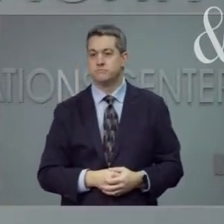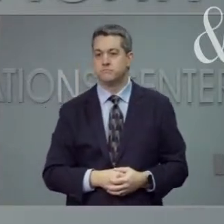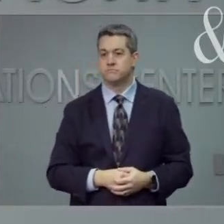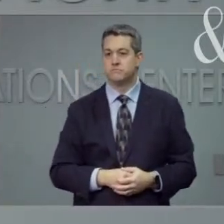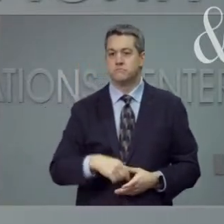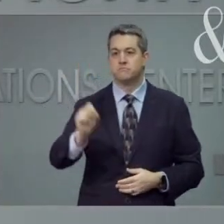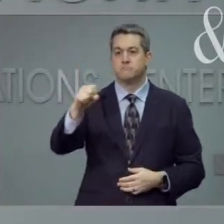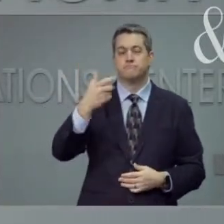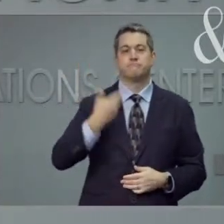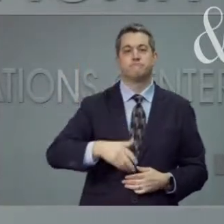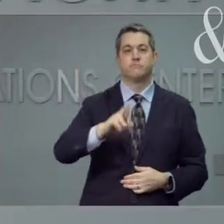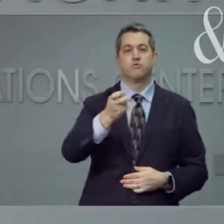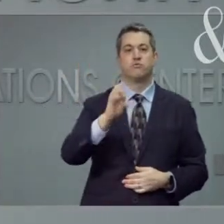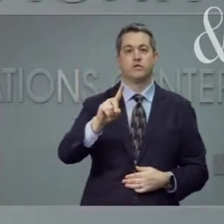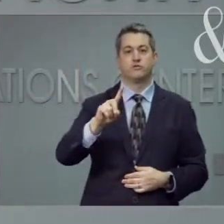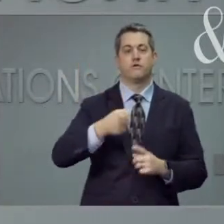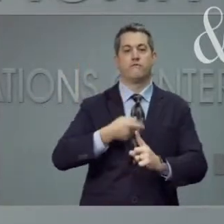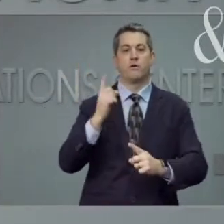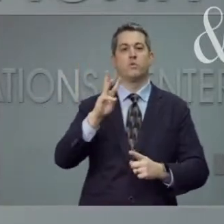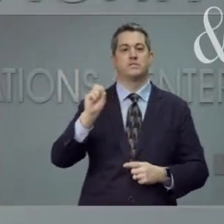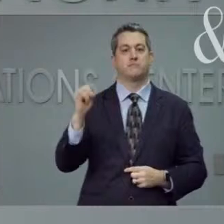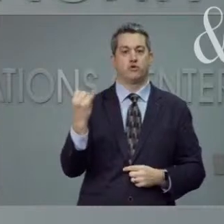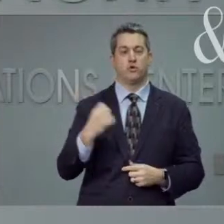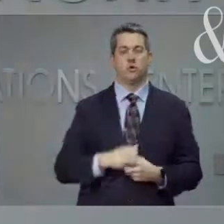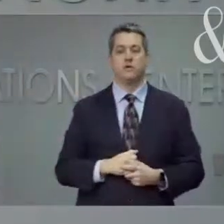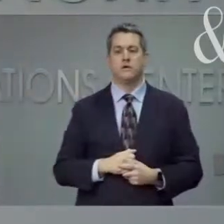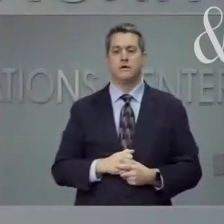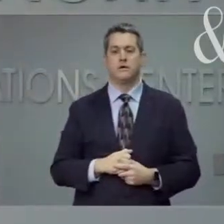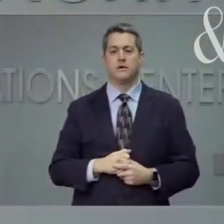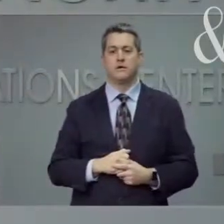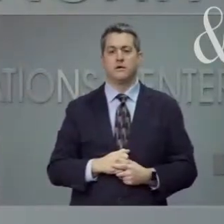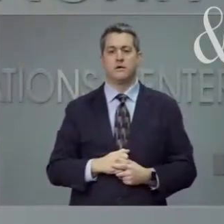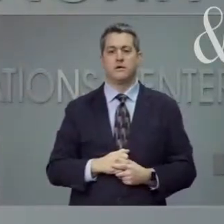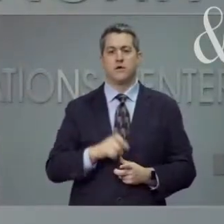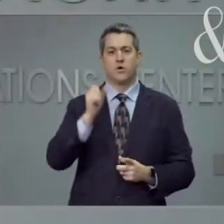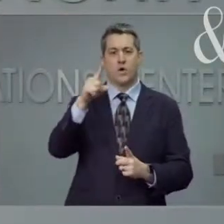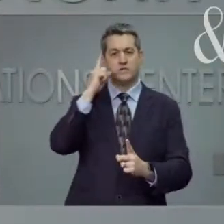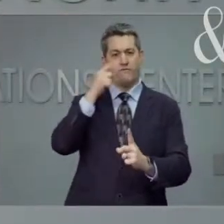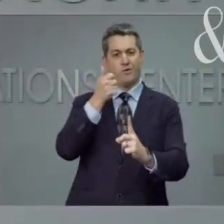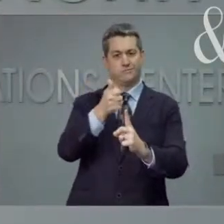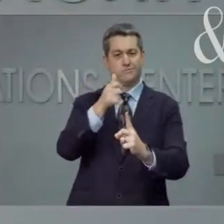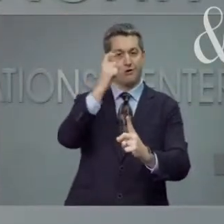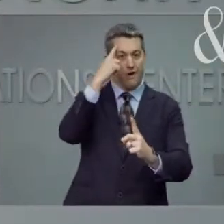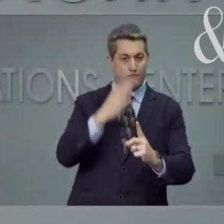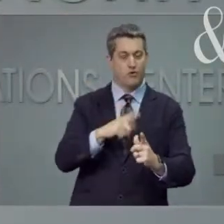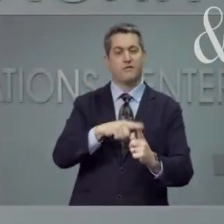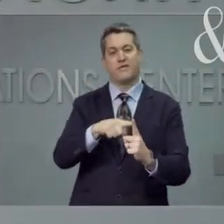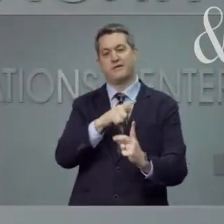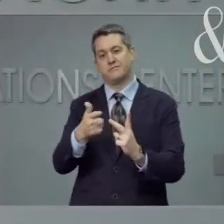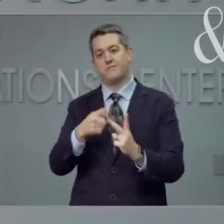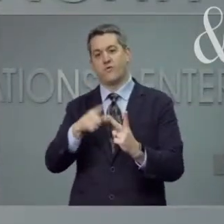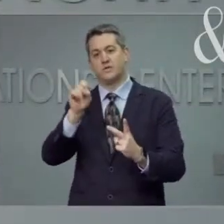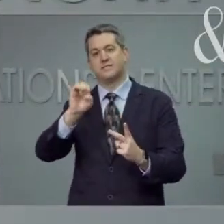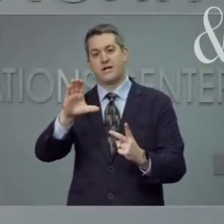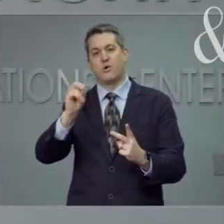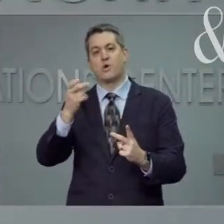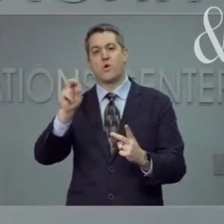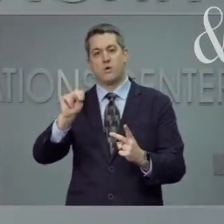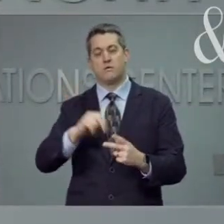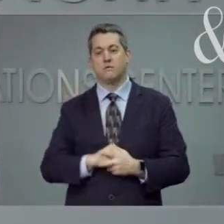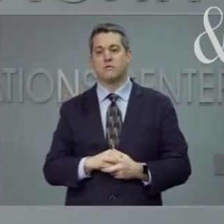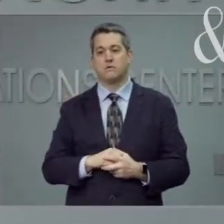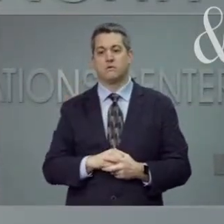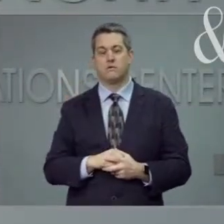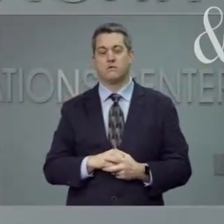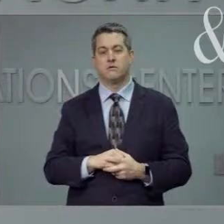Yes, so Governor, this is Richard Craver with the Winston-Salem Journal. I had a question for yourself and then one for Secretary Cohen. I guess